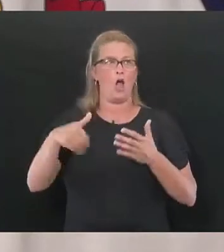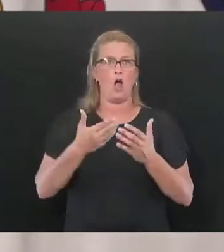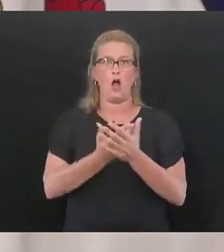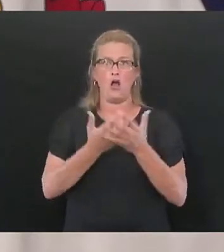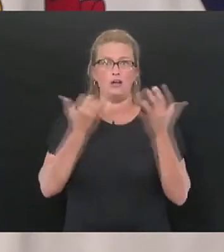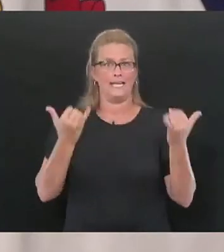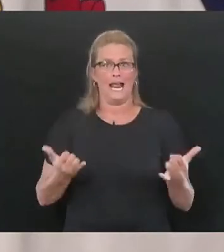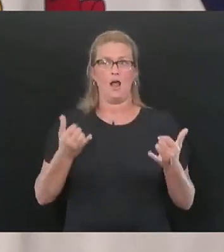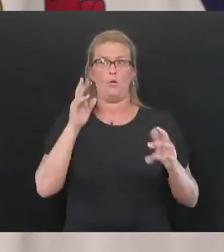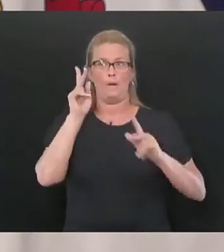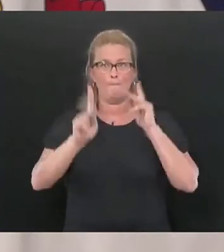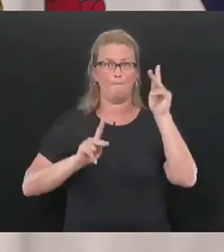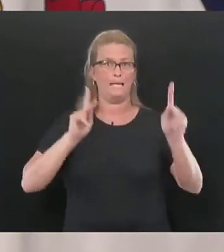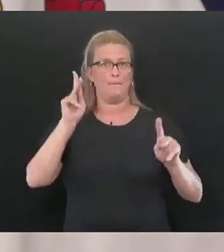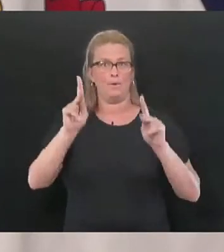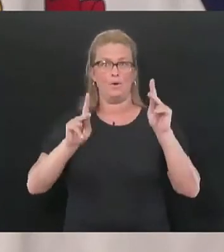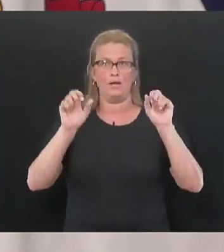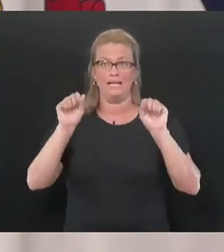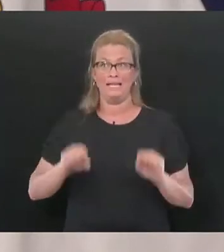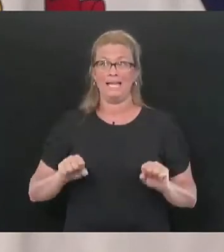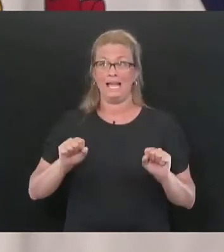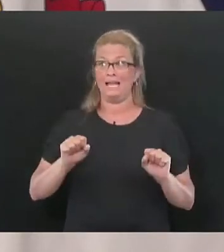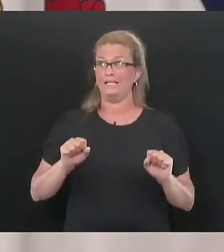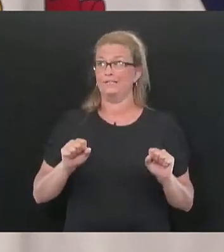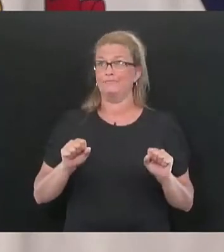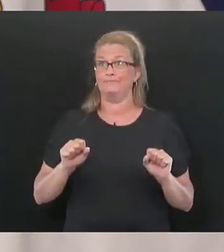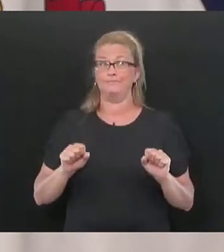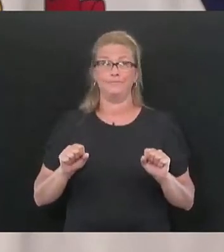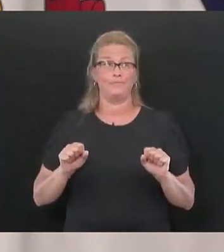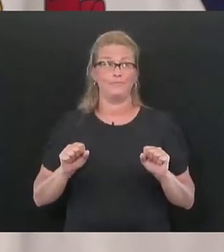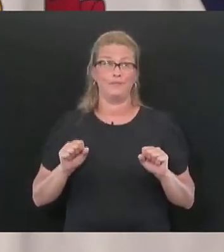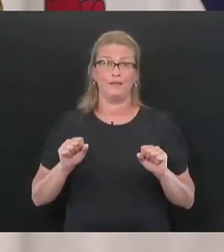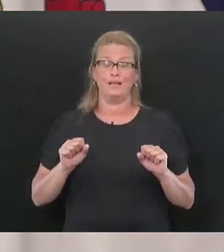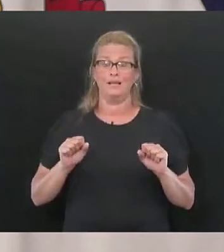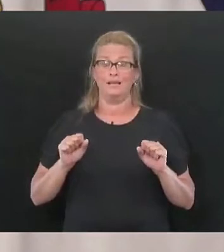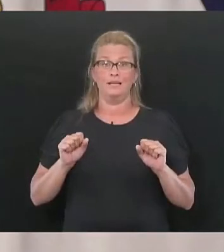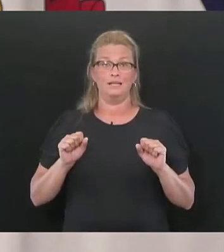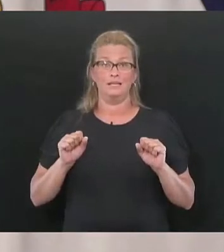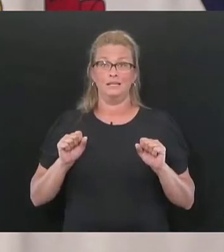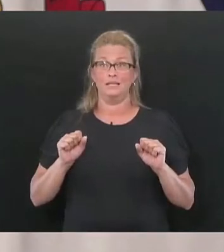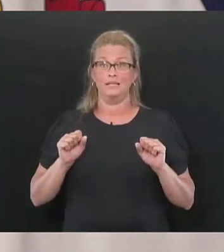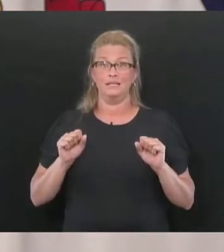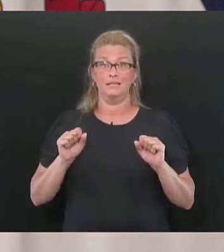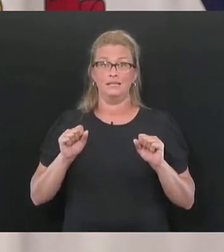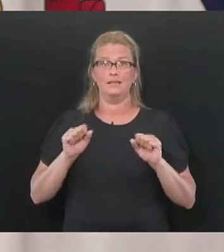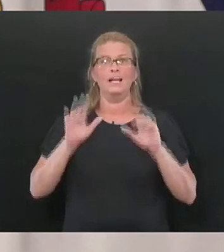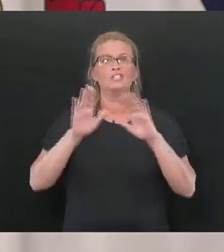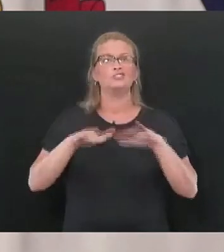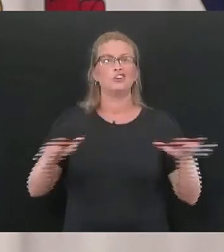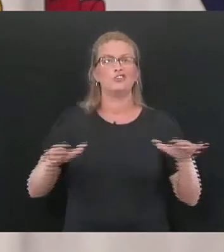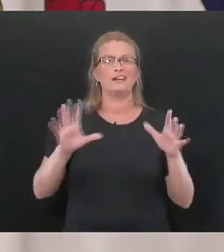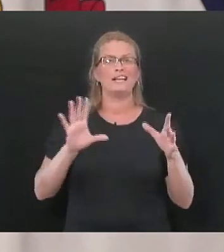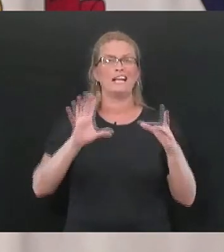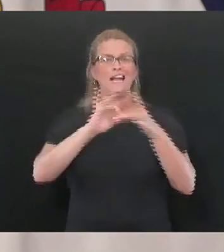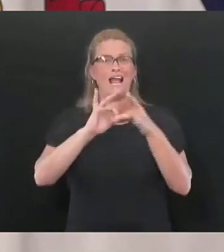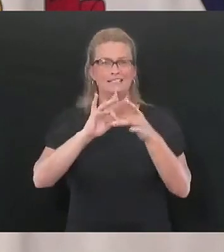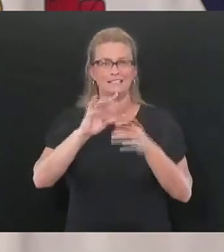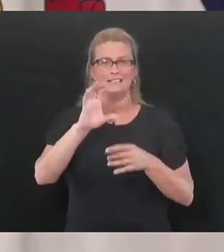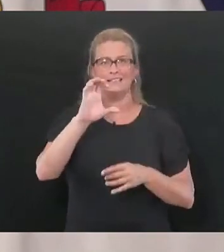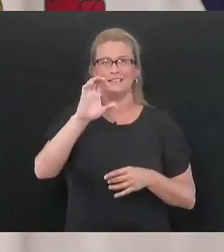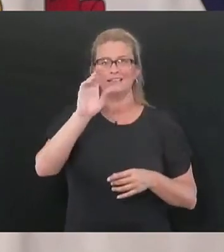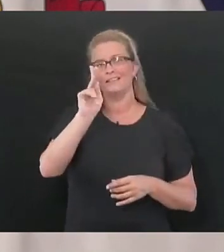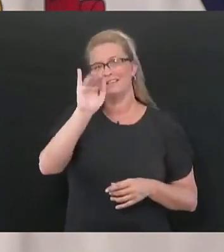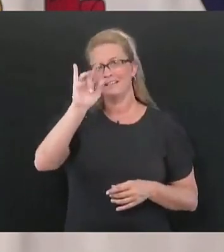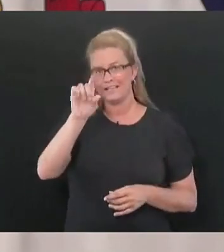now, where people can go and get basically Kids Connect, and where they can